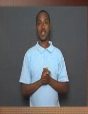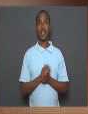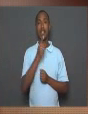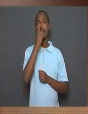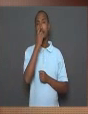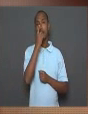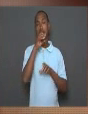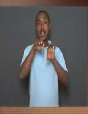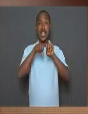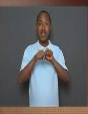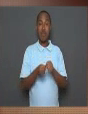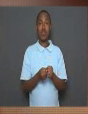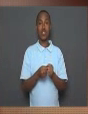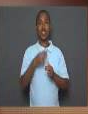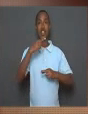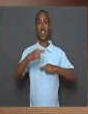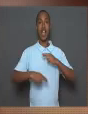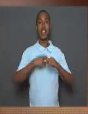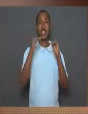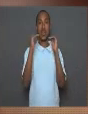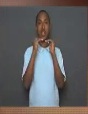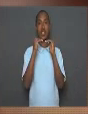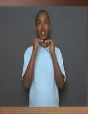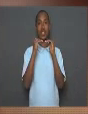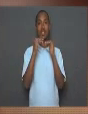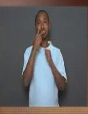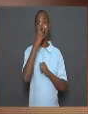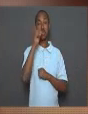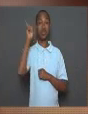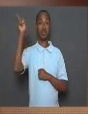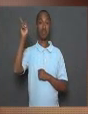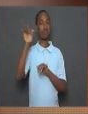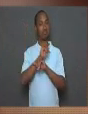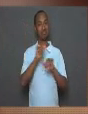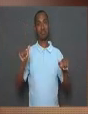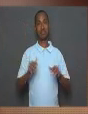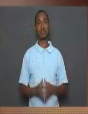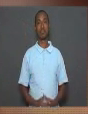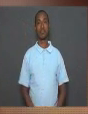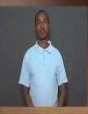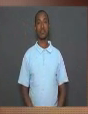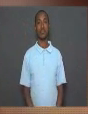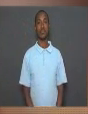A typical decomposition reaction equation looks like this.